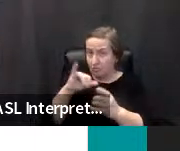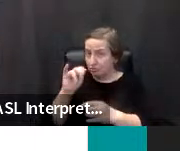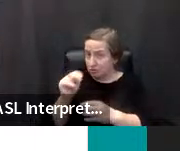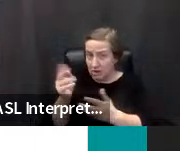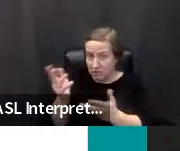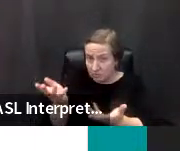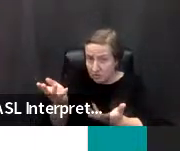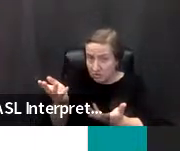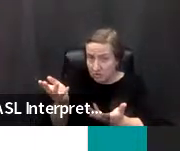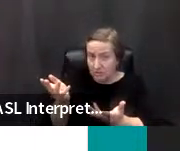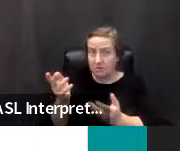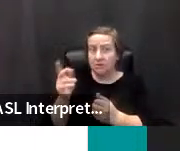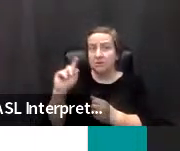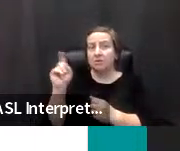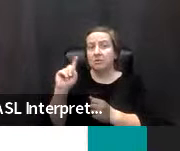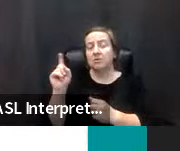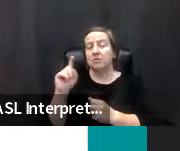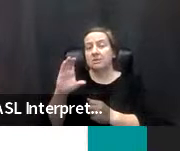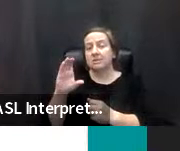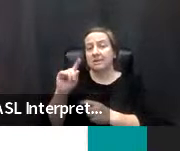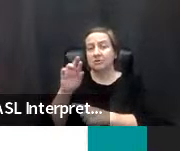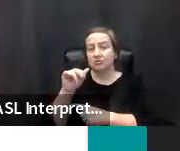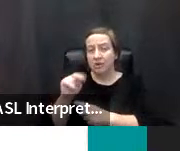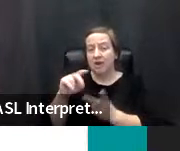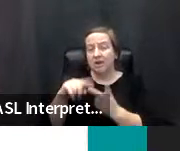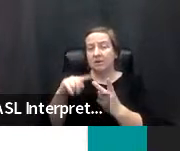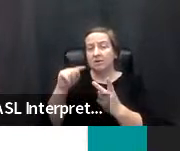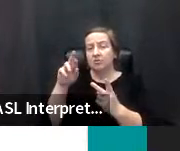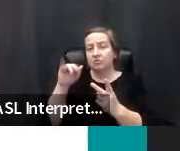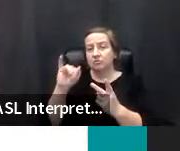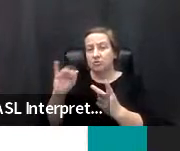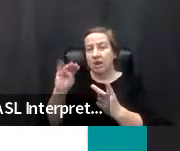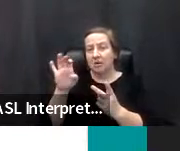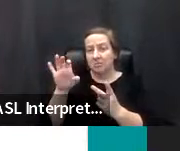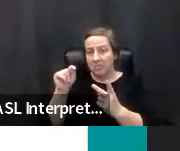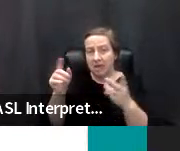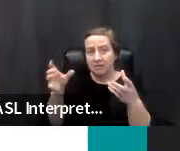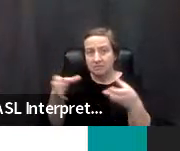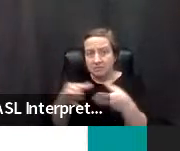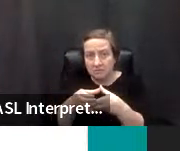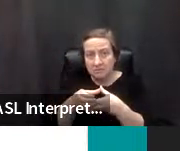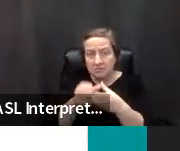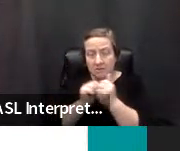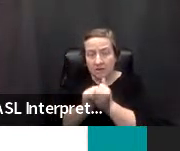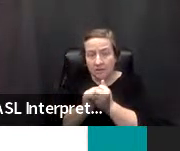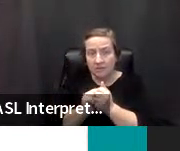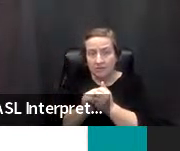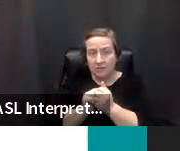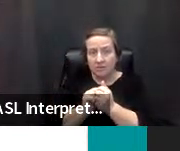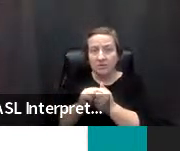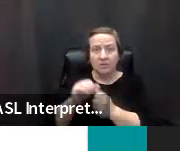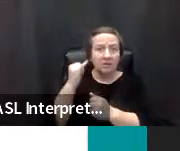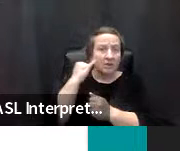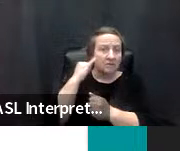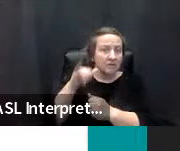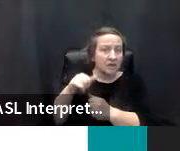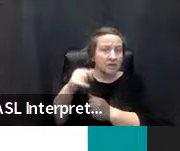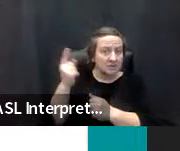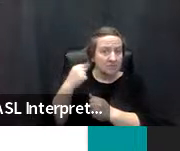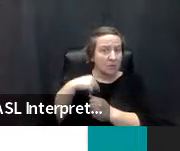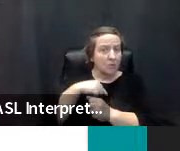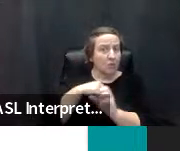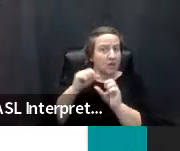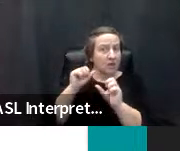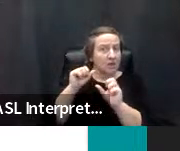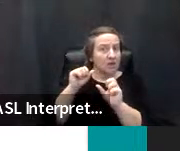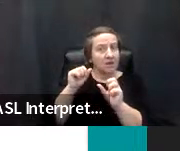January where CTRAN and TriMet meet together. And if that would be something that we